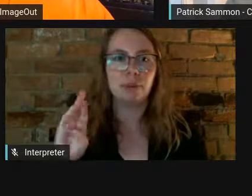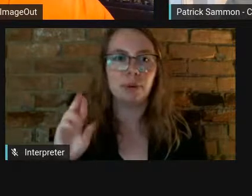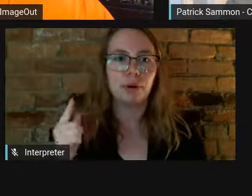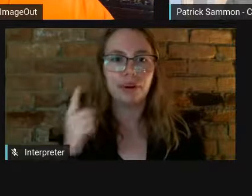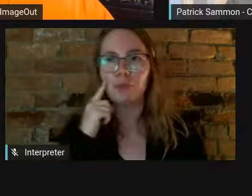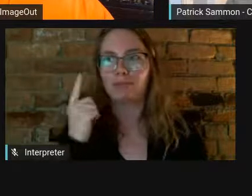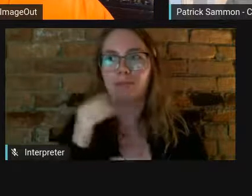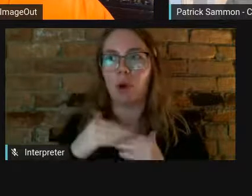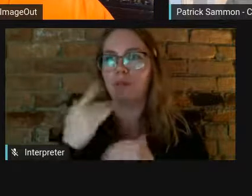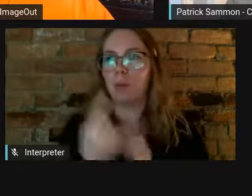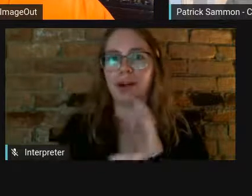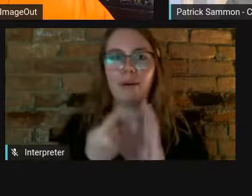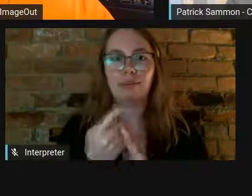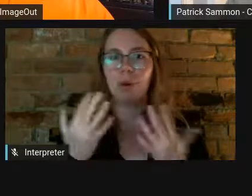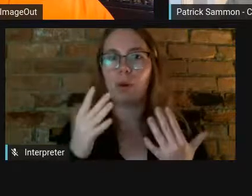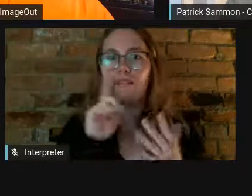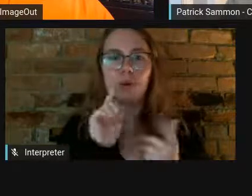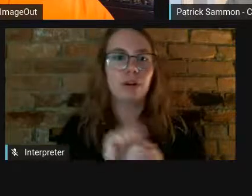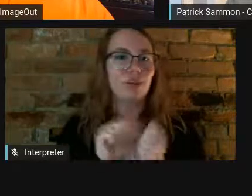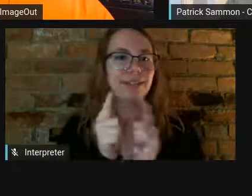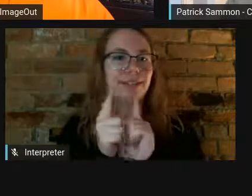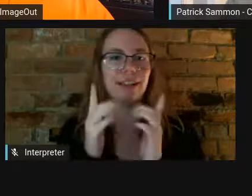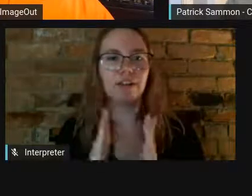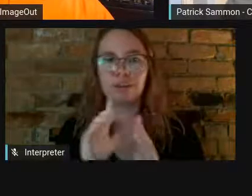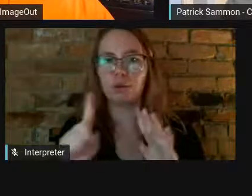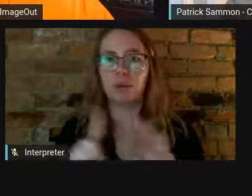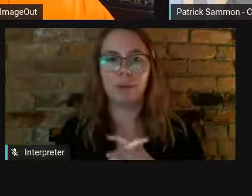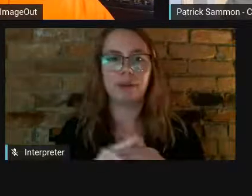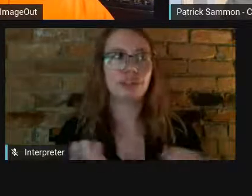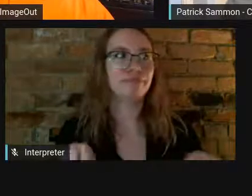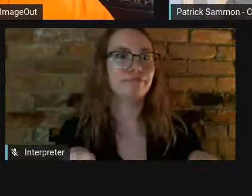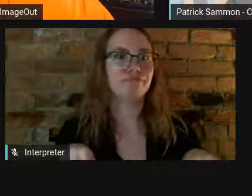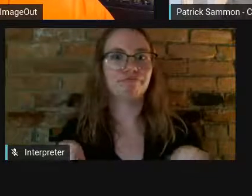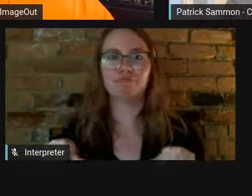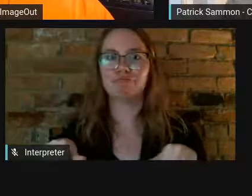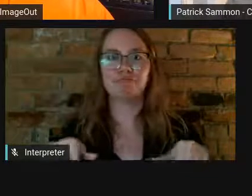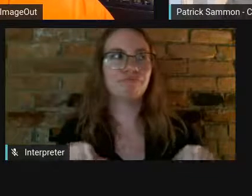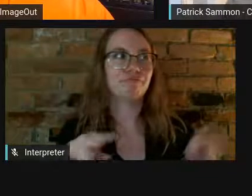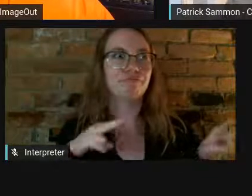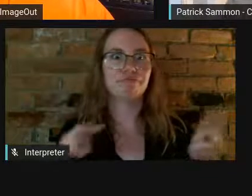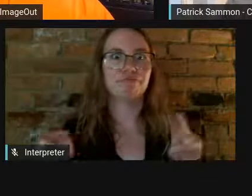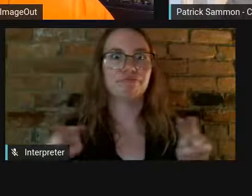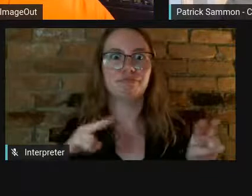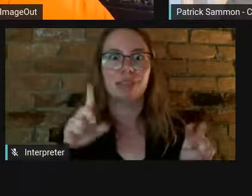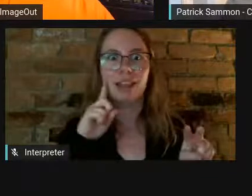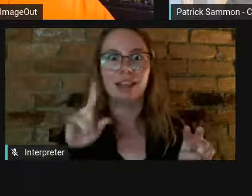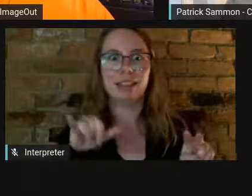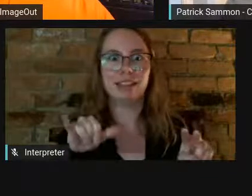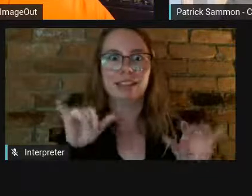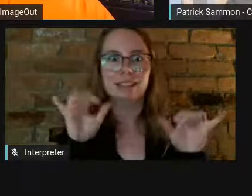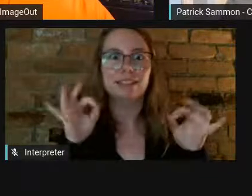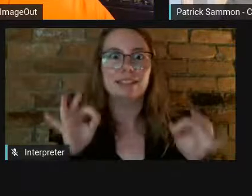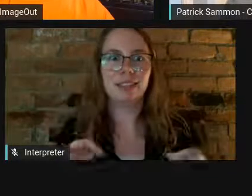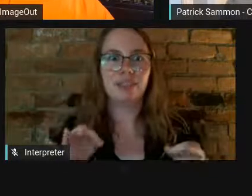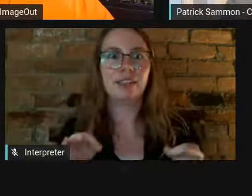this one trans lady that we were meeting, and just looking around us thinking, oh my God, this could definitely be